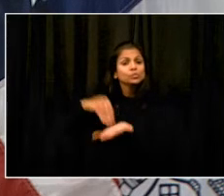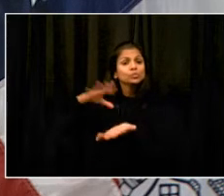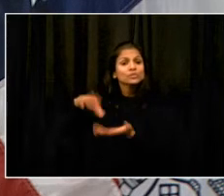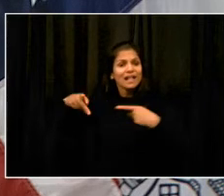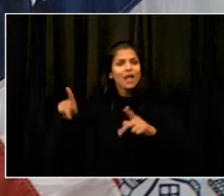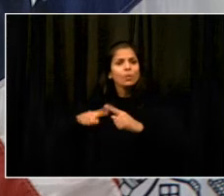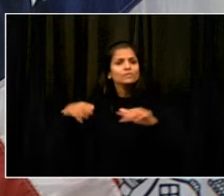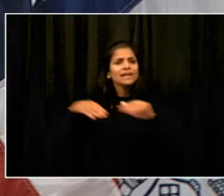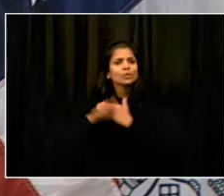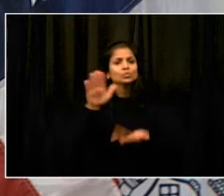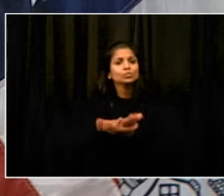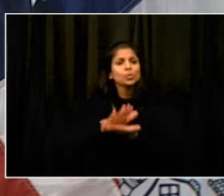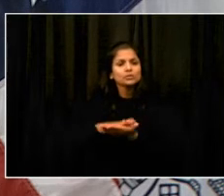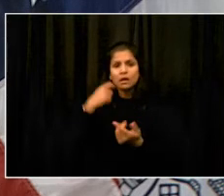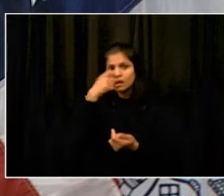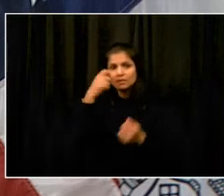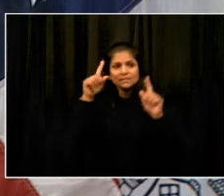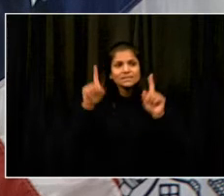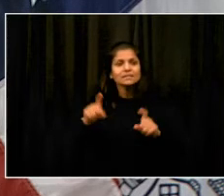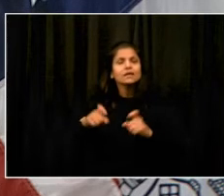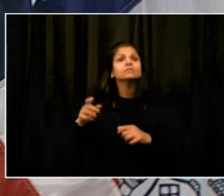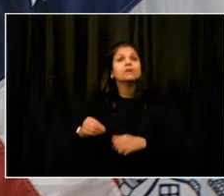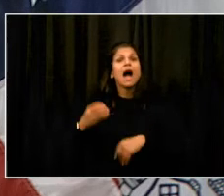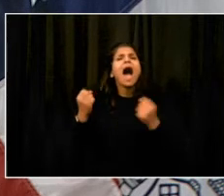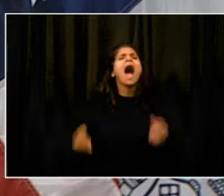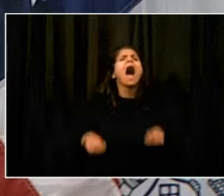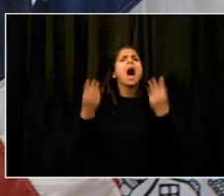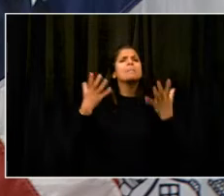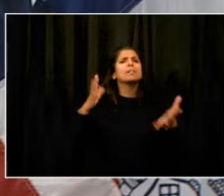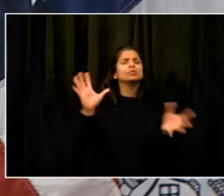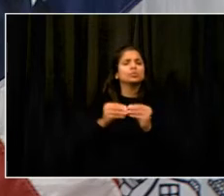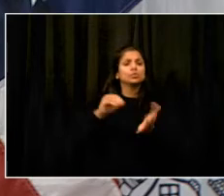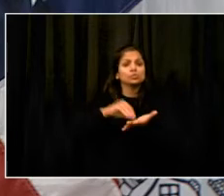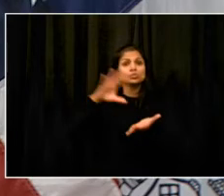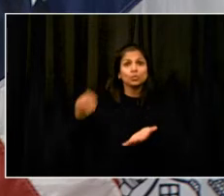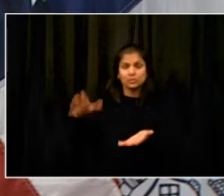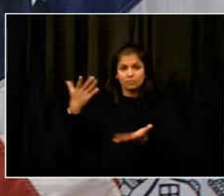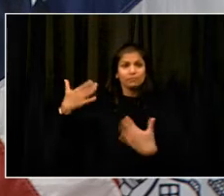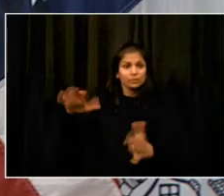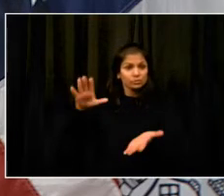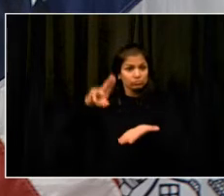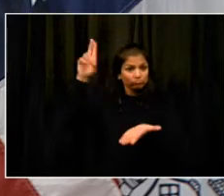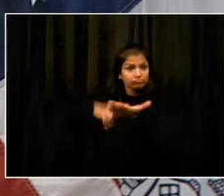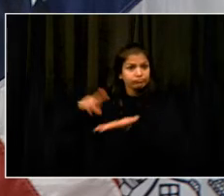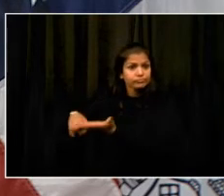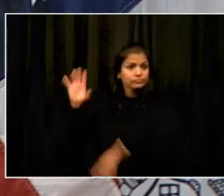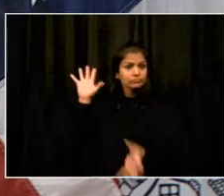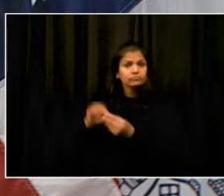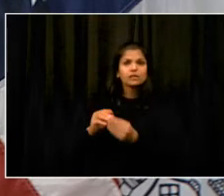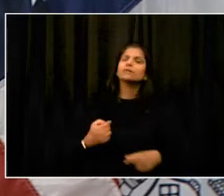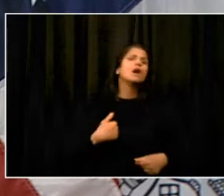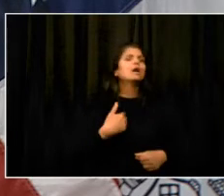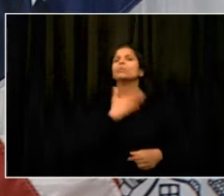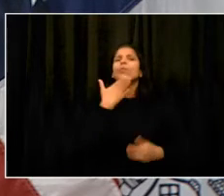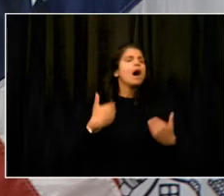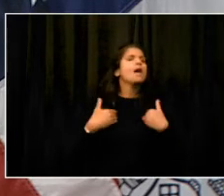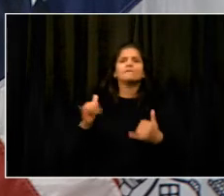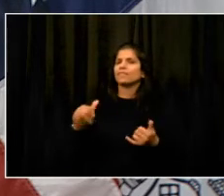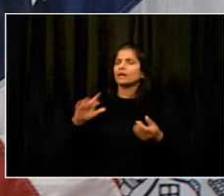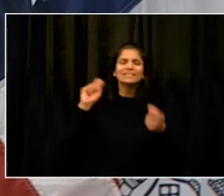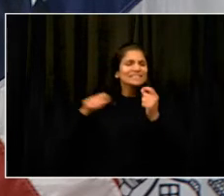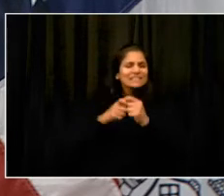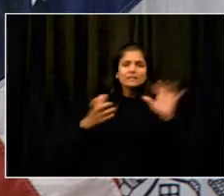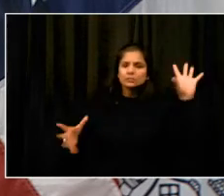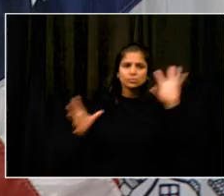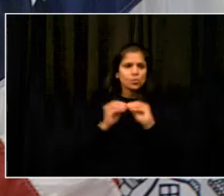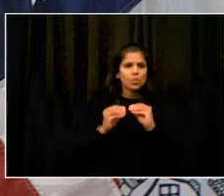so far, because kids are going back on Monday? Yeah, I don't have the exact number. I know the number's been consistently rising. I think we